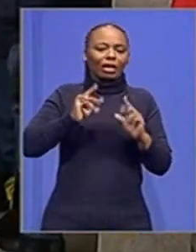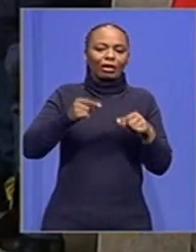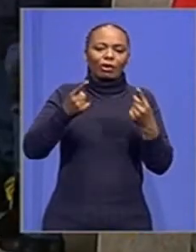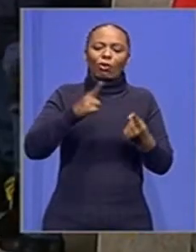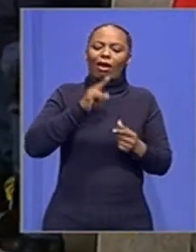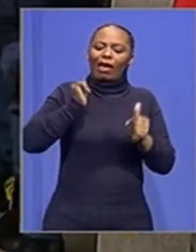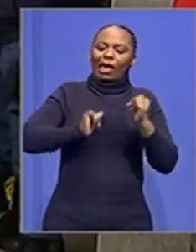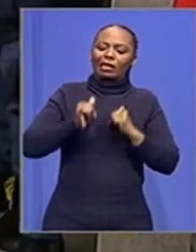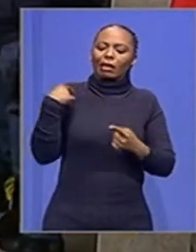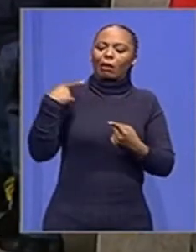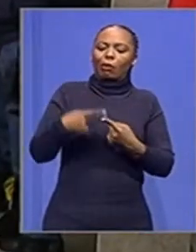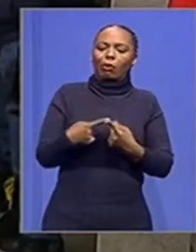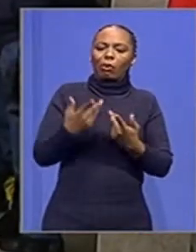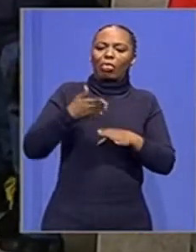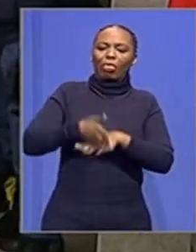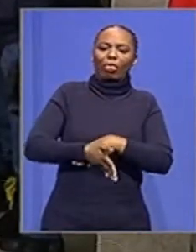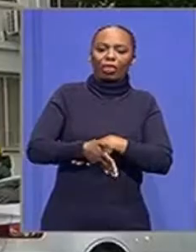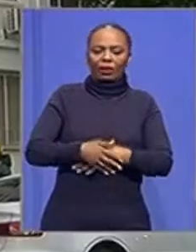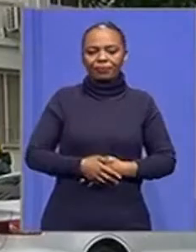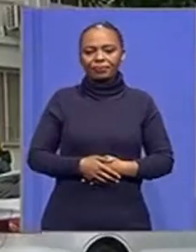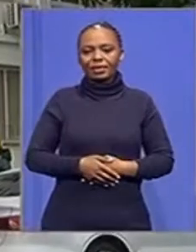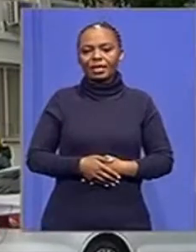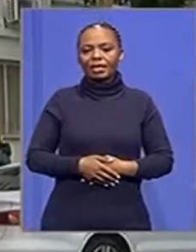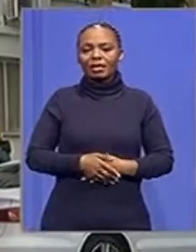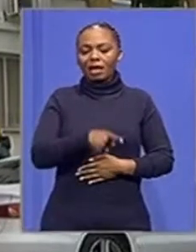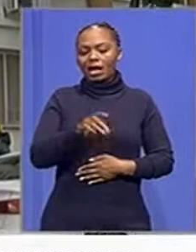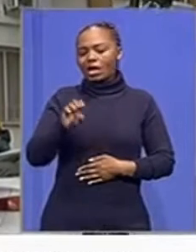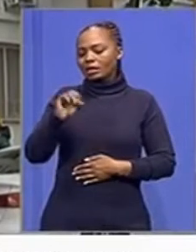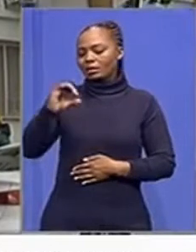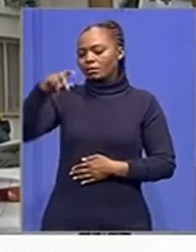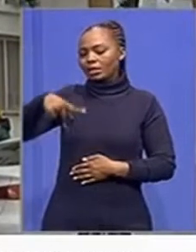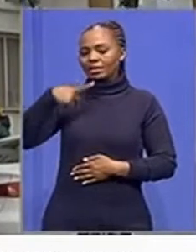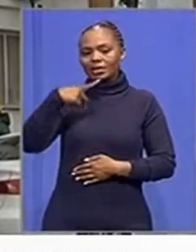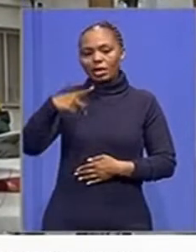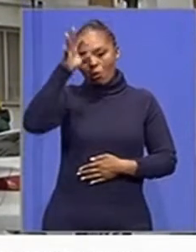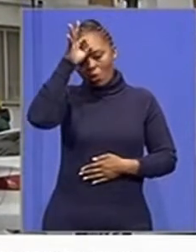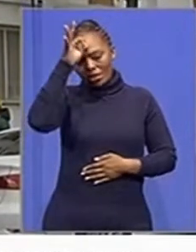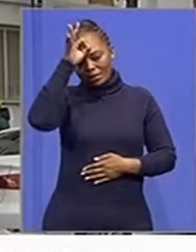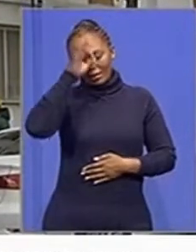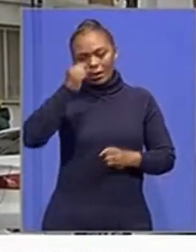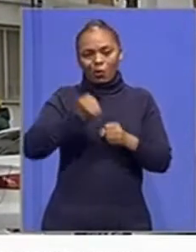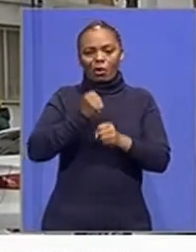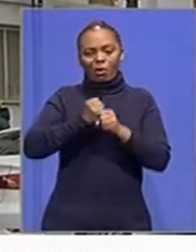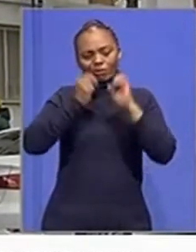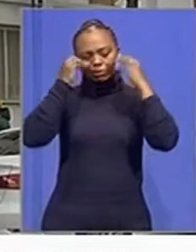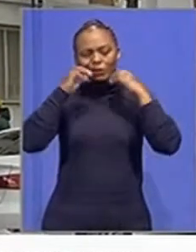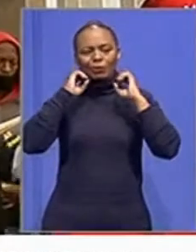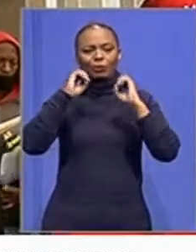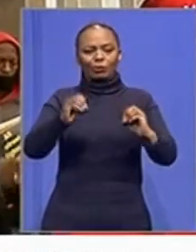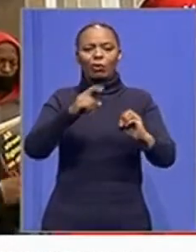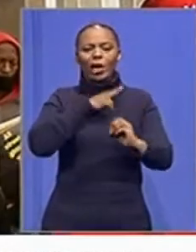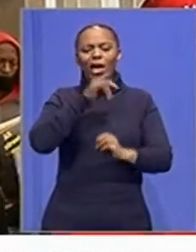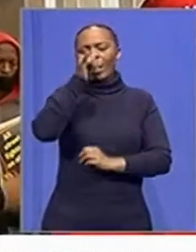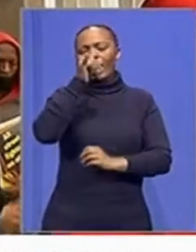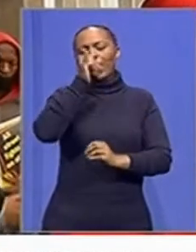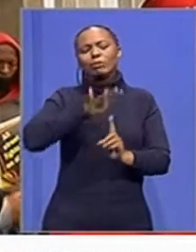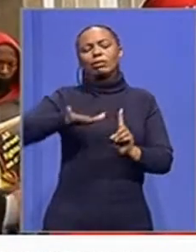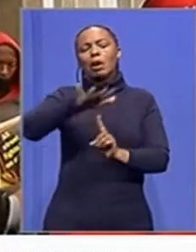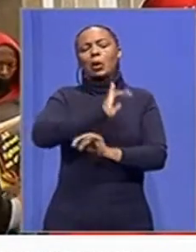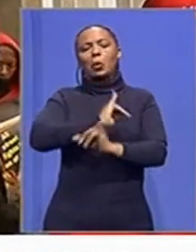re maphodisa ga dire ka mo go tletse go seatla go fokotša bosenyi bjo bo go golelago godimo tšatši ka tšatši. There's also a